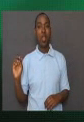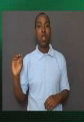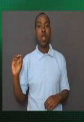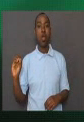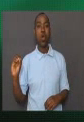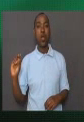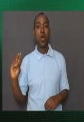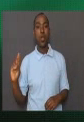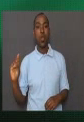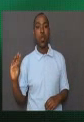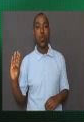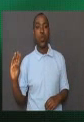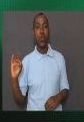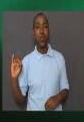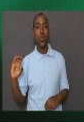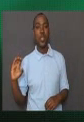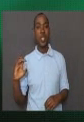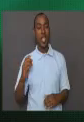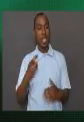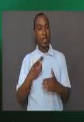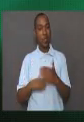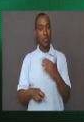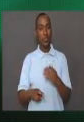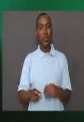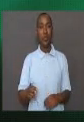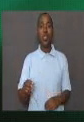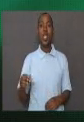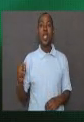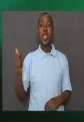produces ethanol and carbon dioxide.